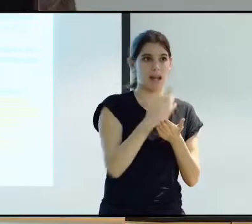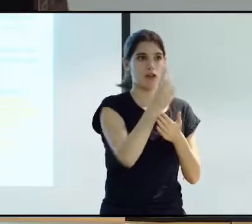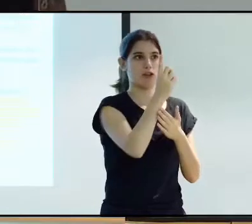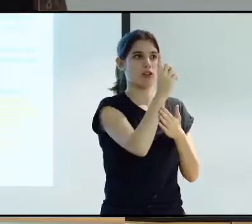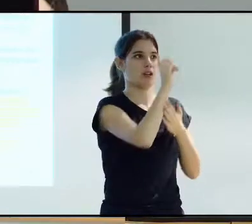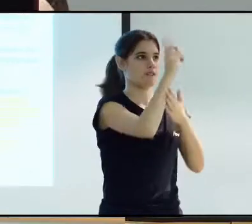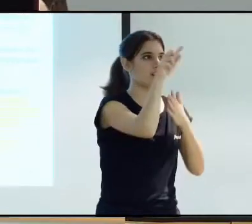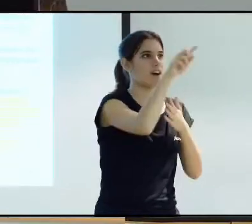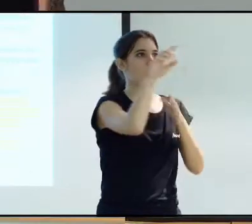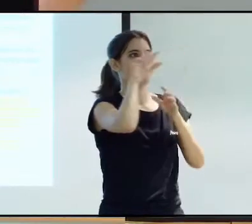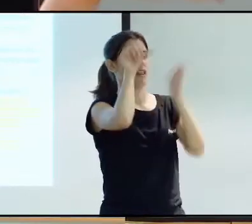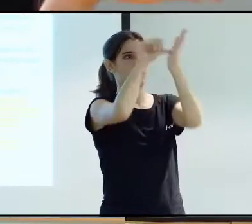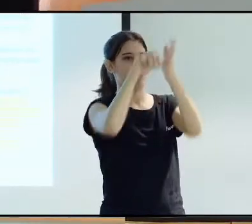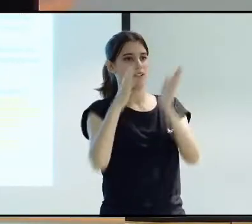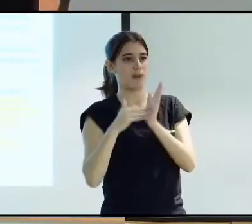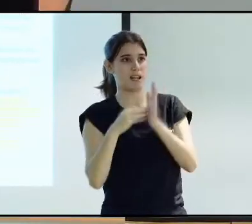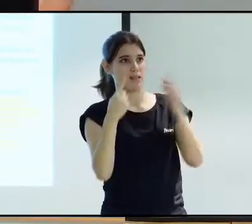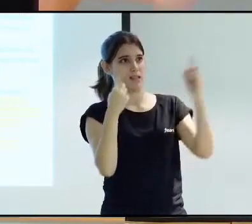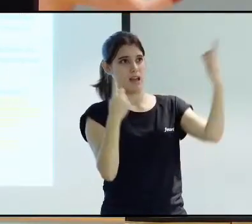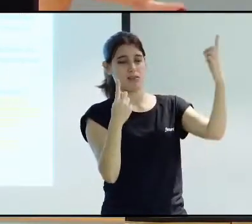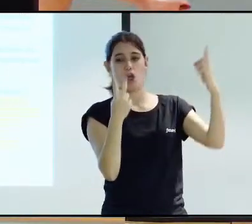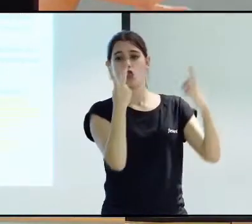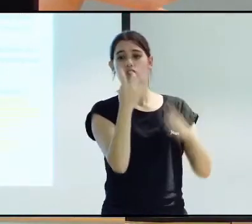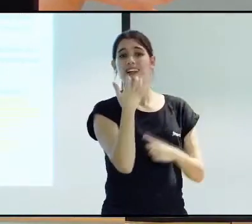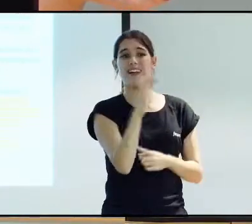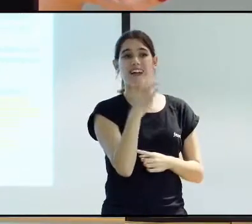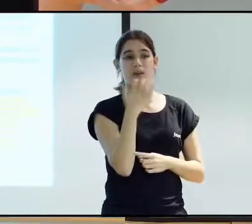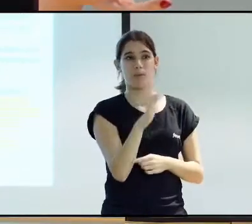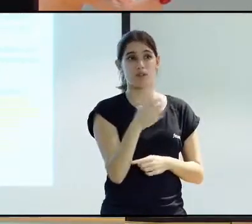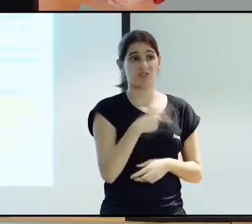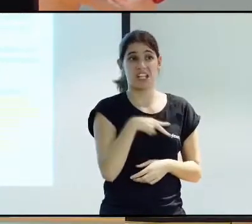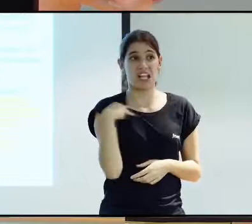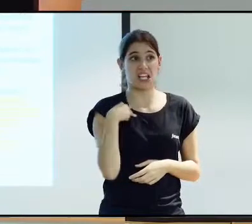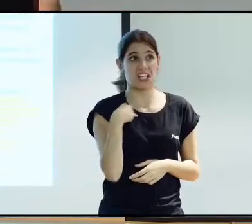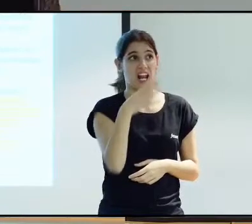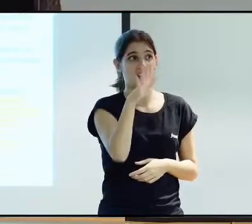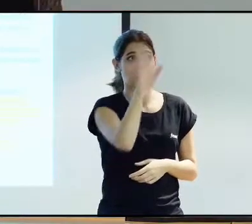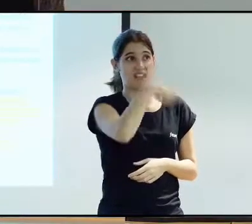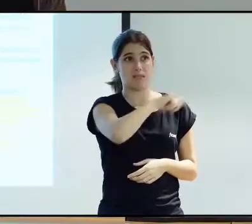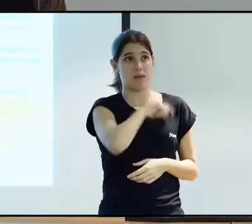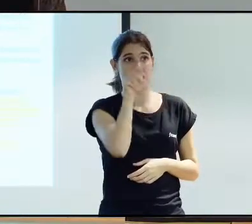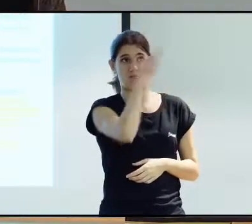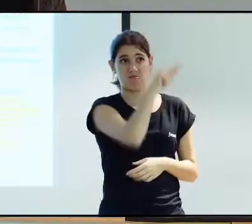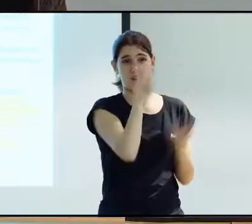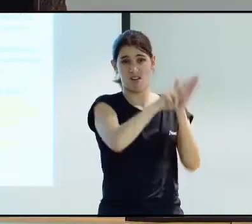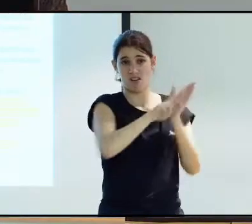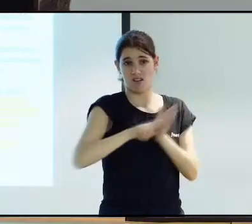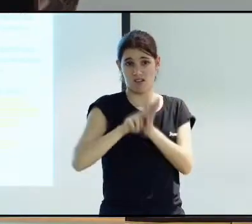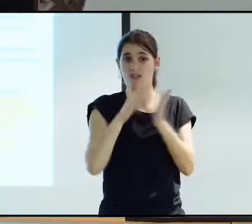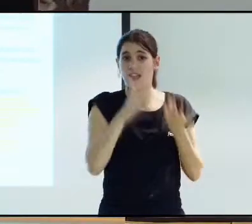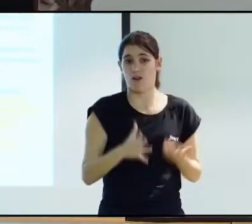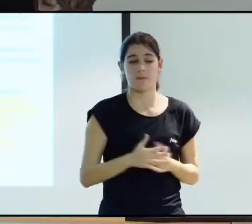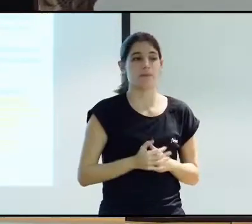to determine what services are pertinent. So we see two different examples of what we find